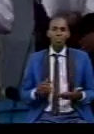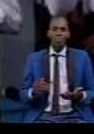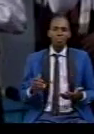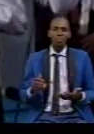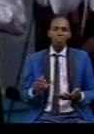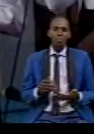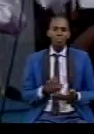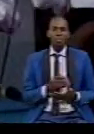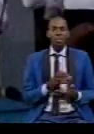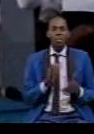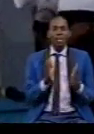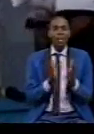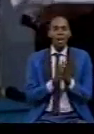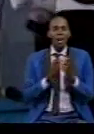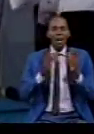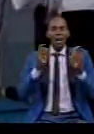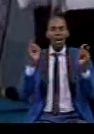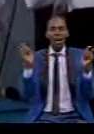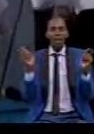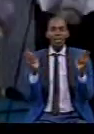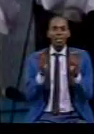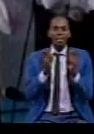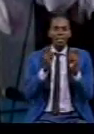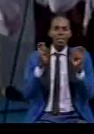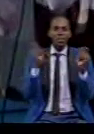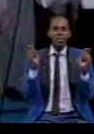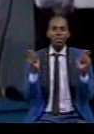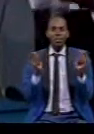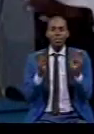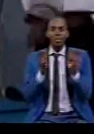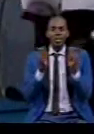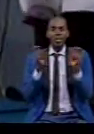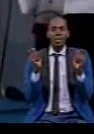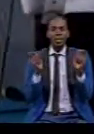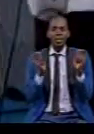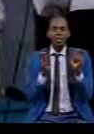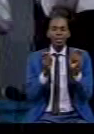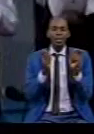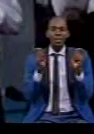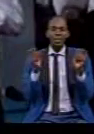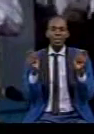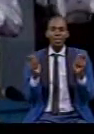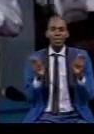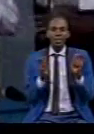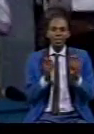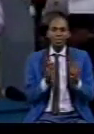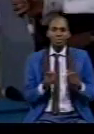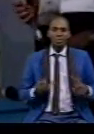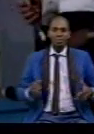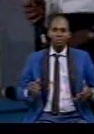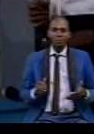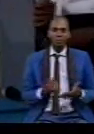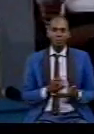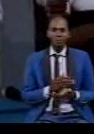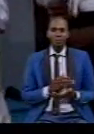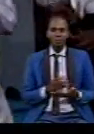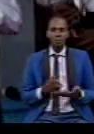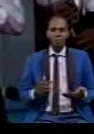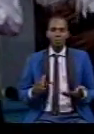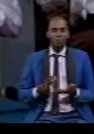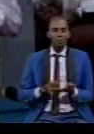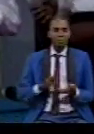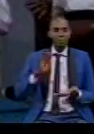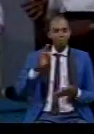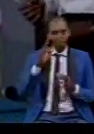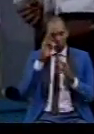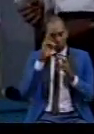Lord, it will not just be sanctification in doctrine. It will be sanctification